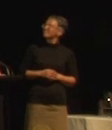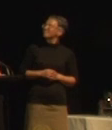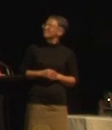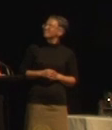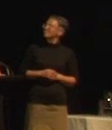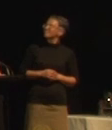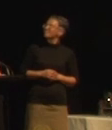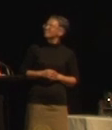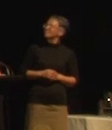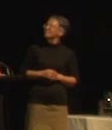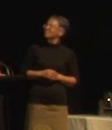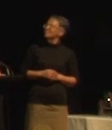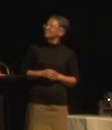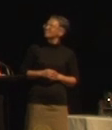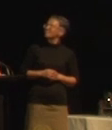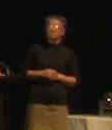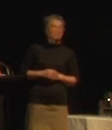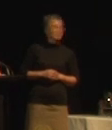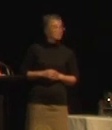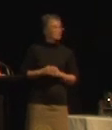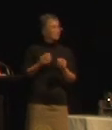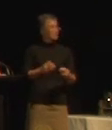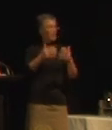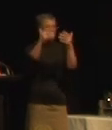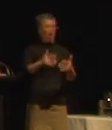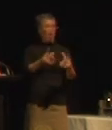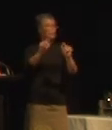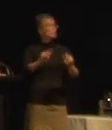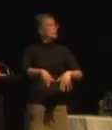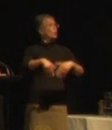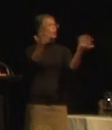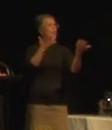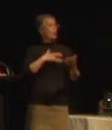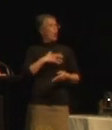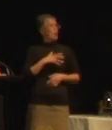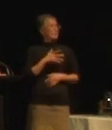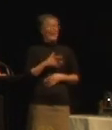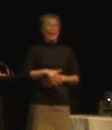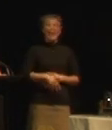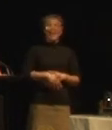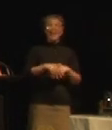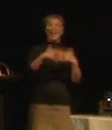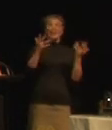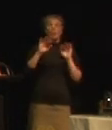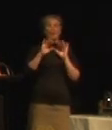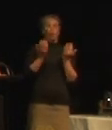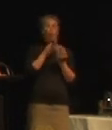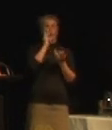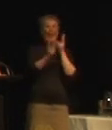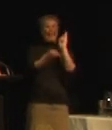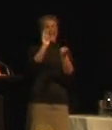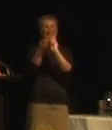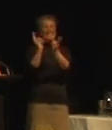data is pure free data. You can do whatever you want with it. It's editable by anyone, scary thought for some of